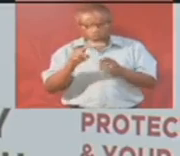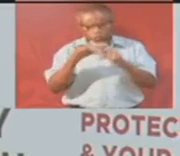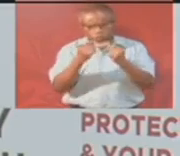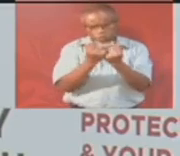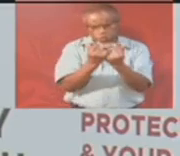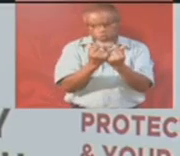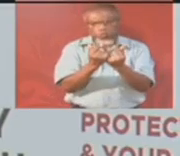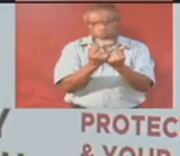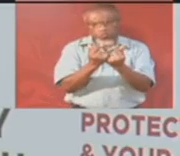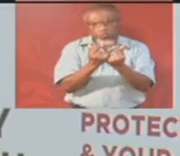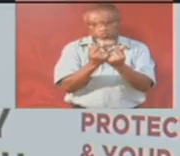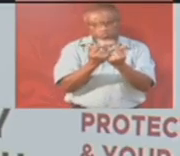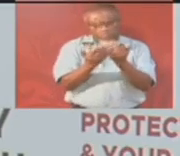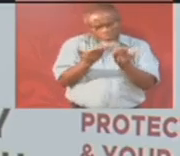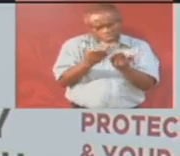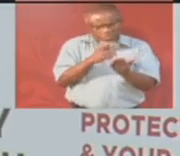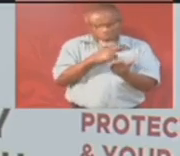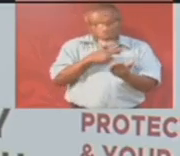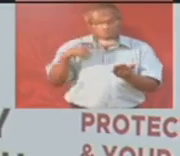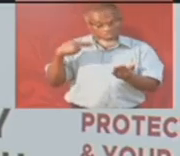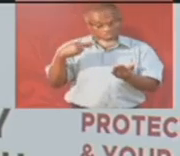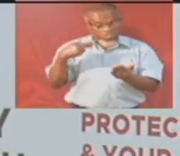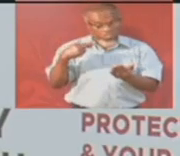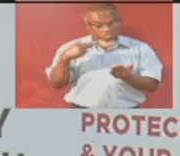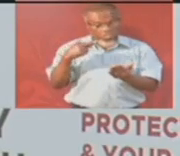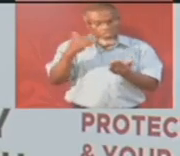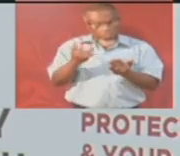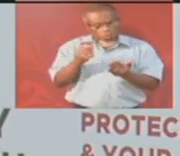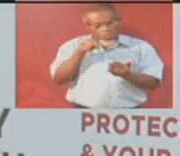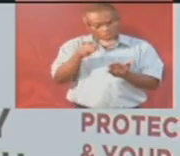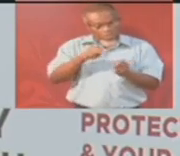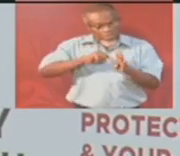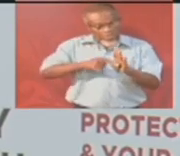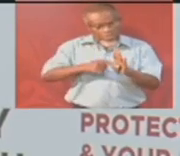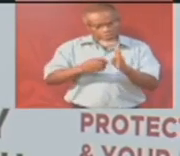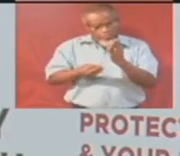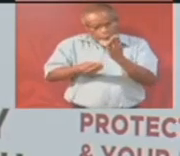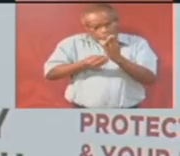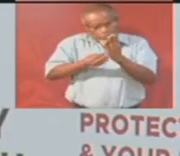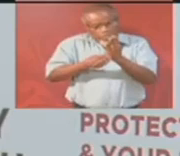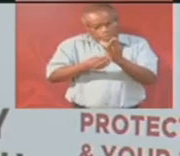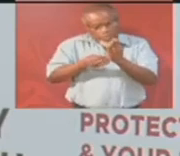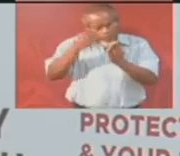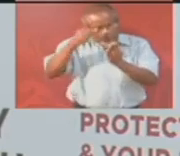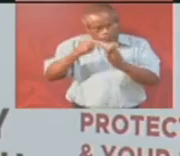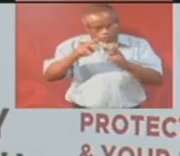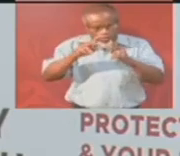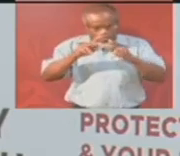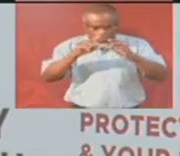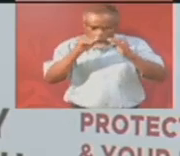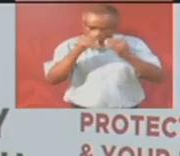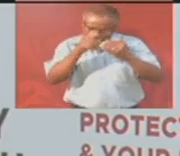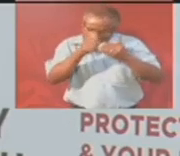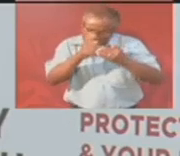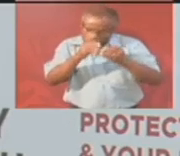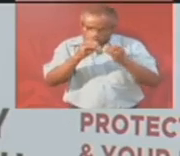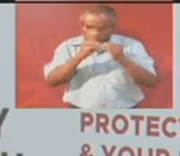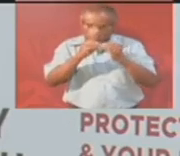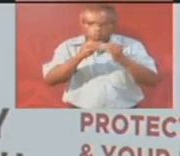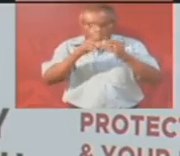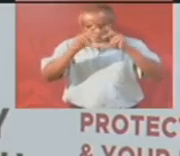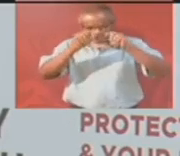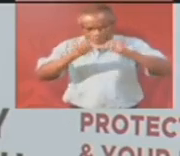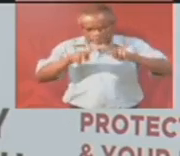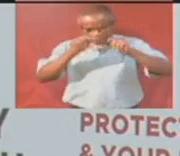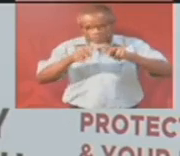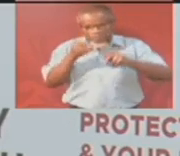start. To that, we have recently added a group of hospital persons. So persons who are presented at a